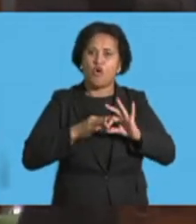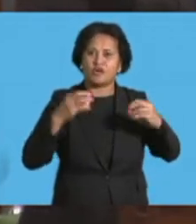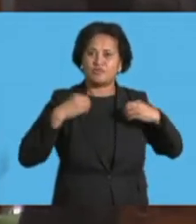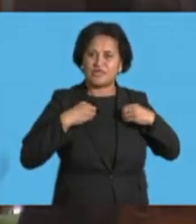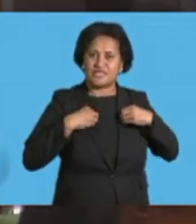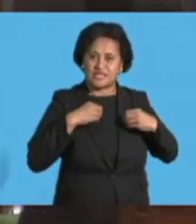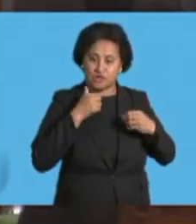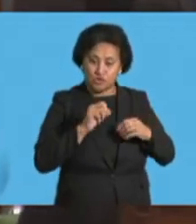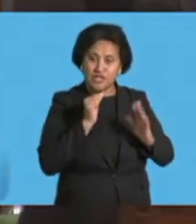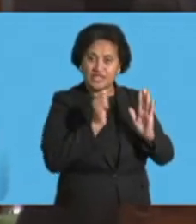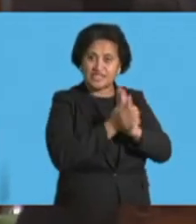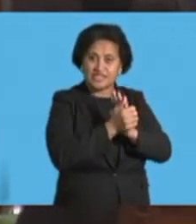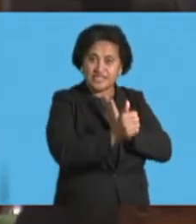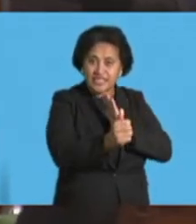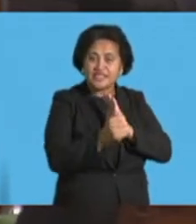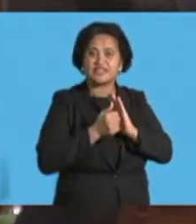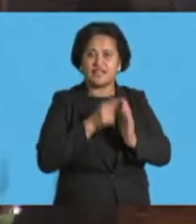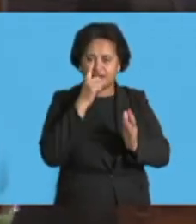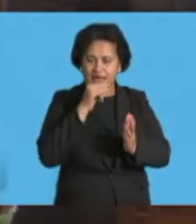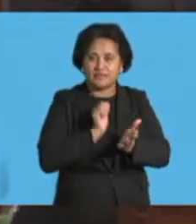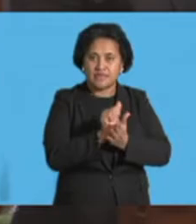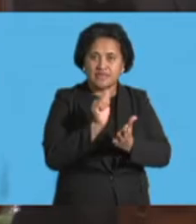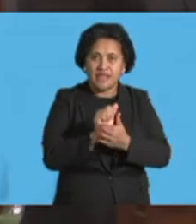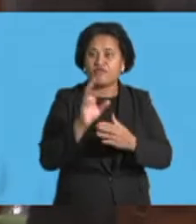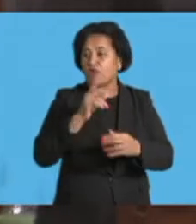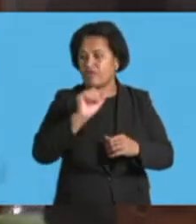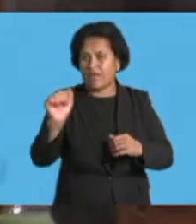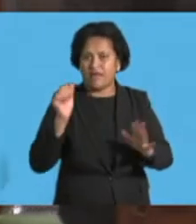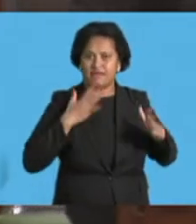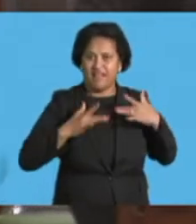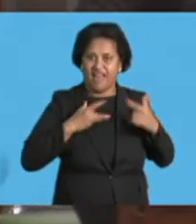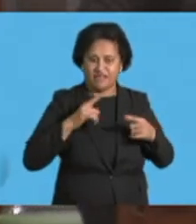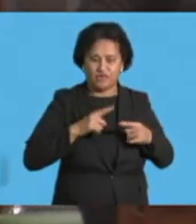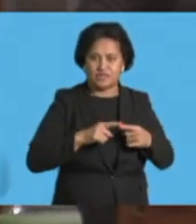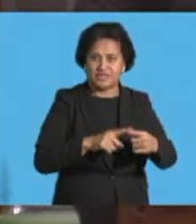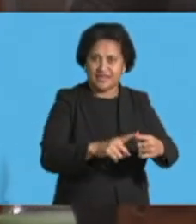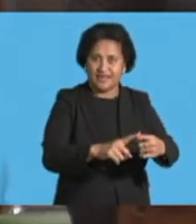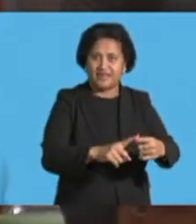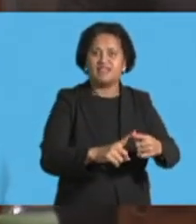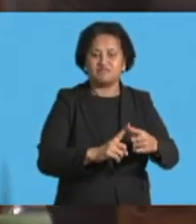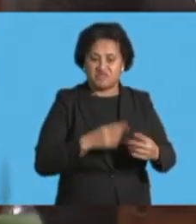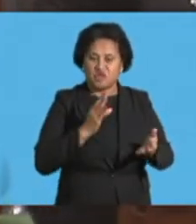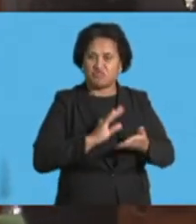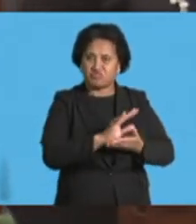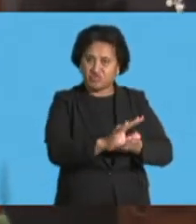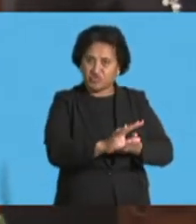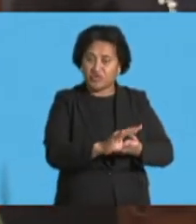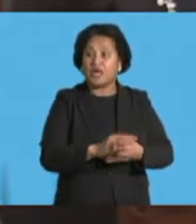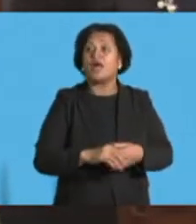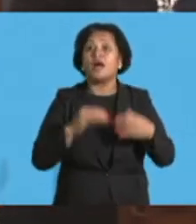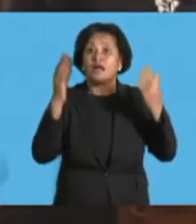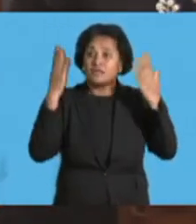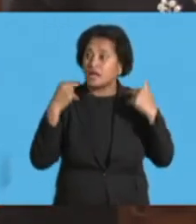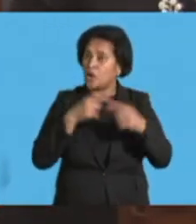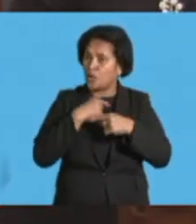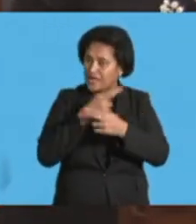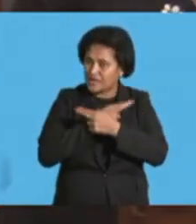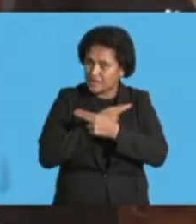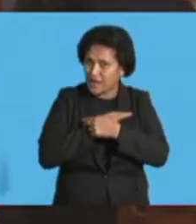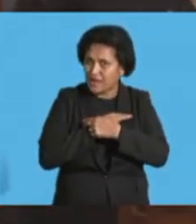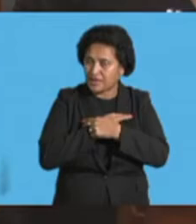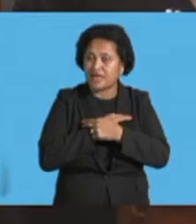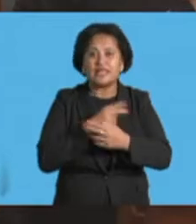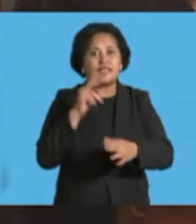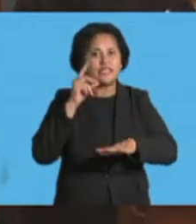their skills and business sense to sustain themselves. Madam Speaker, we respect the fact that disability